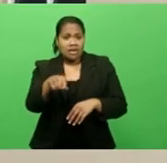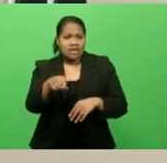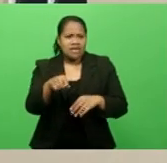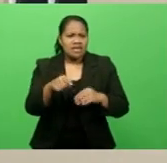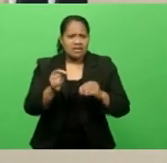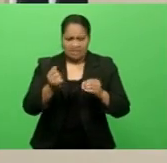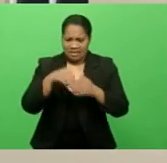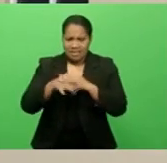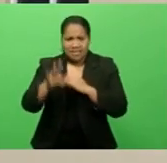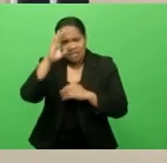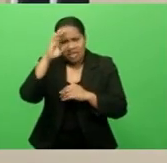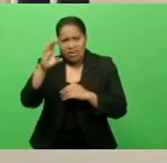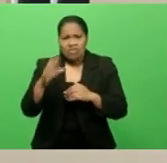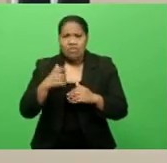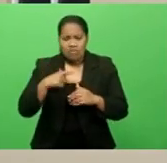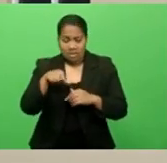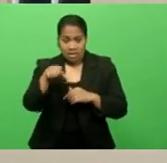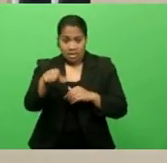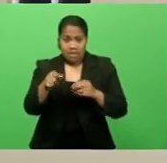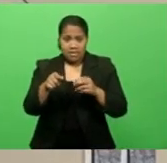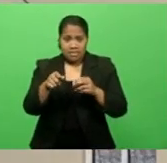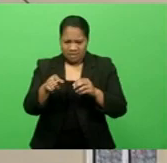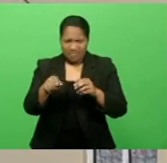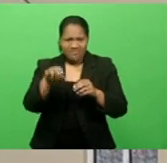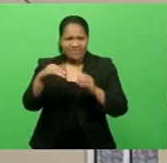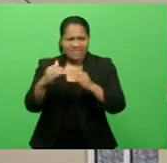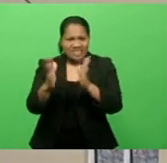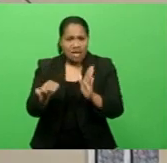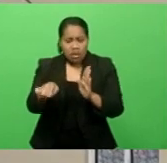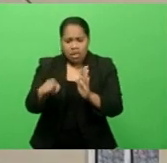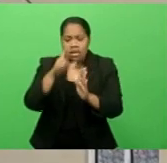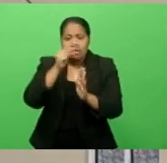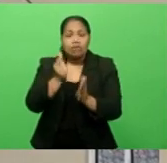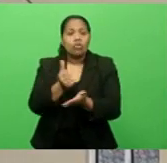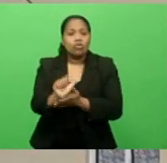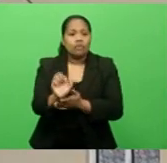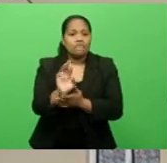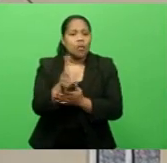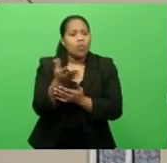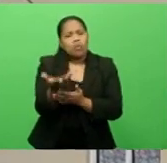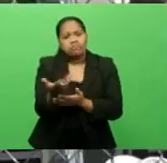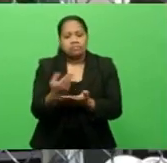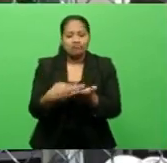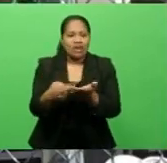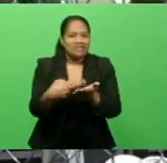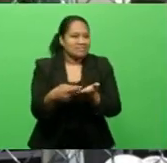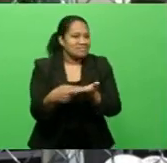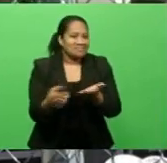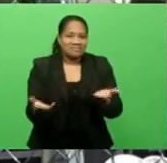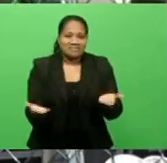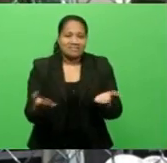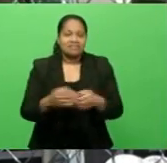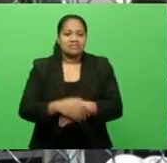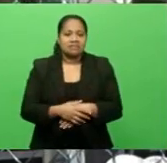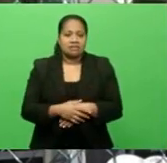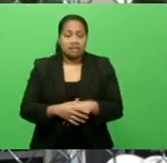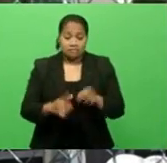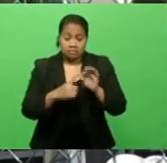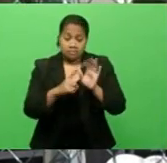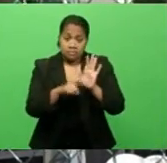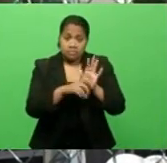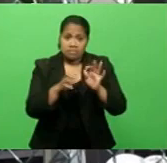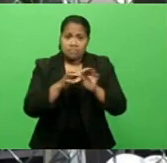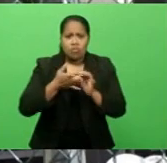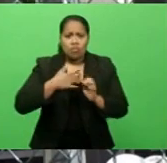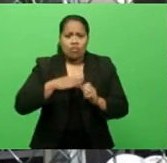nothing, because that property can be then used for rental purposes. And Public Rental Board, once it goes